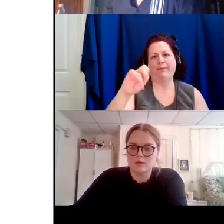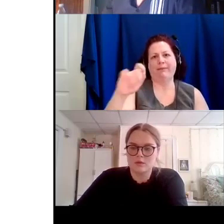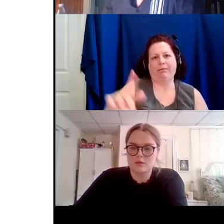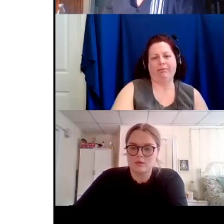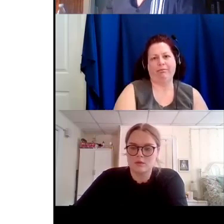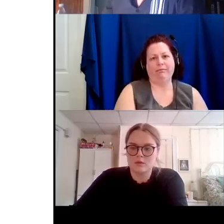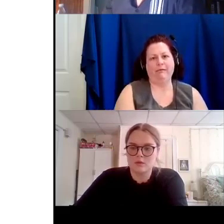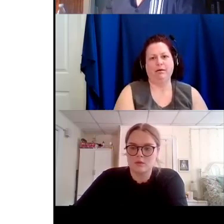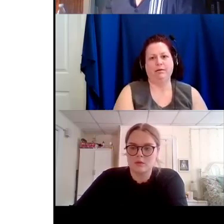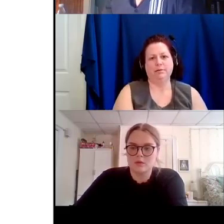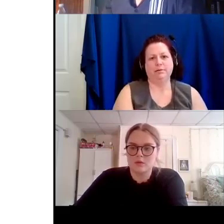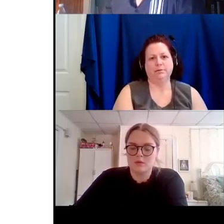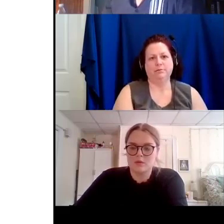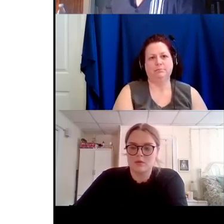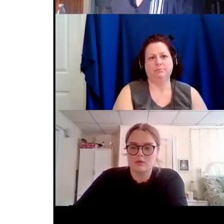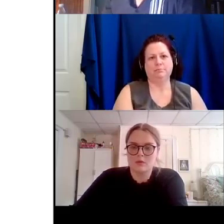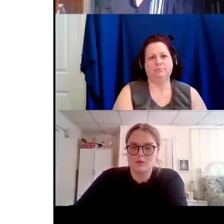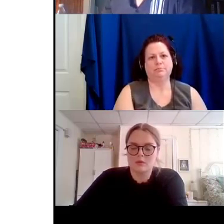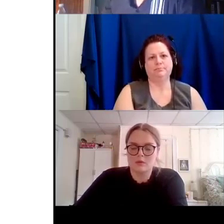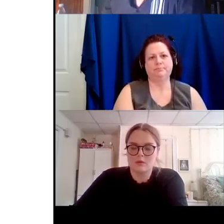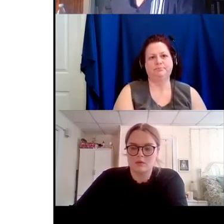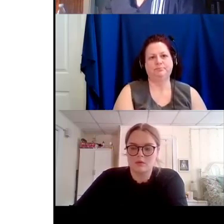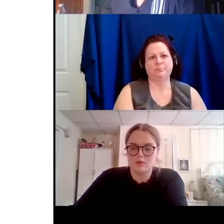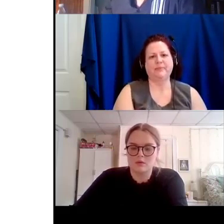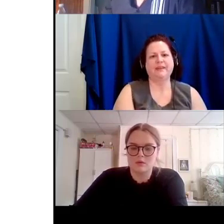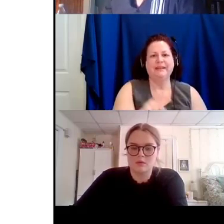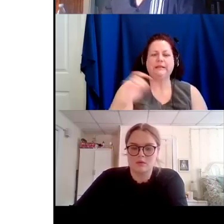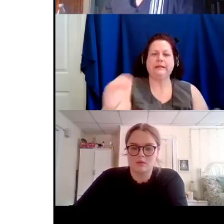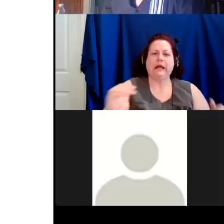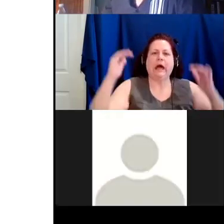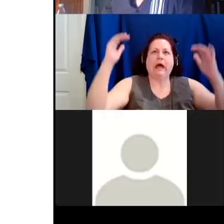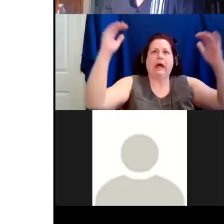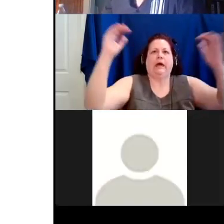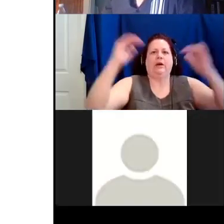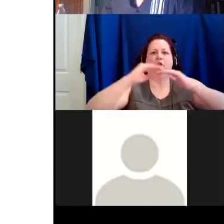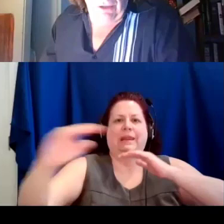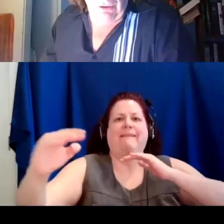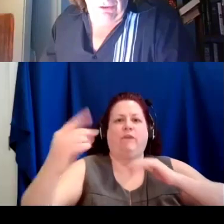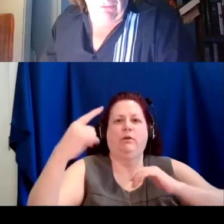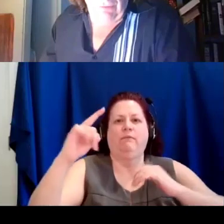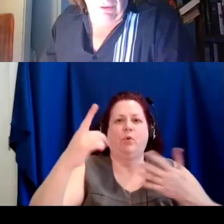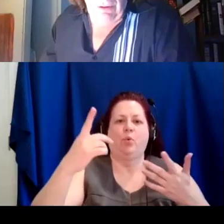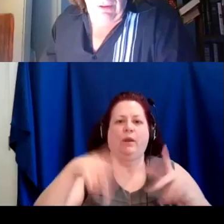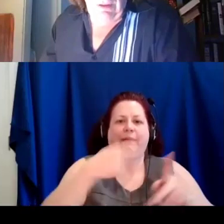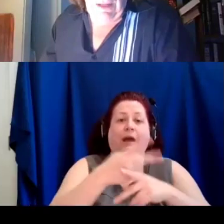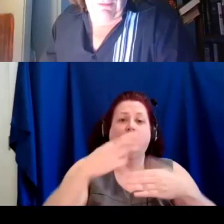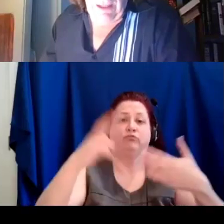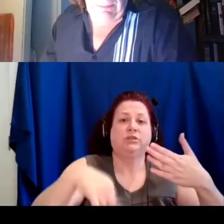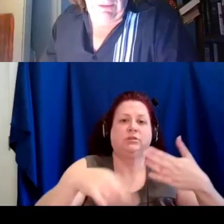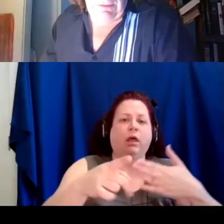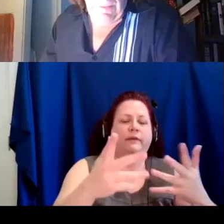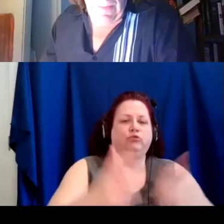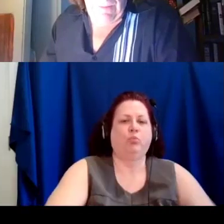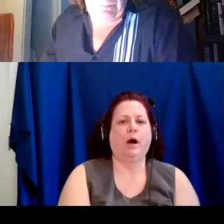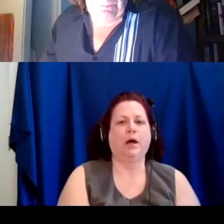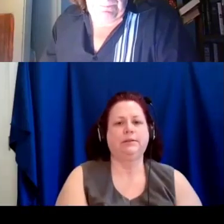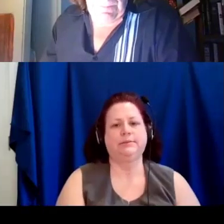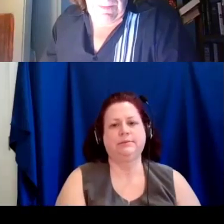usually you got to get up to a higher level to get the kind of result you're looking for. Next slide,